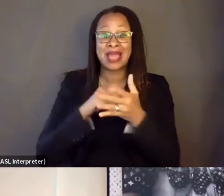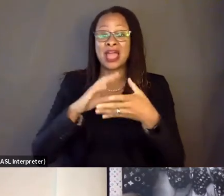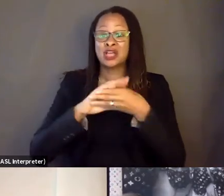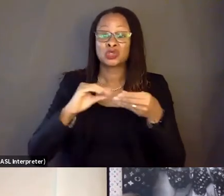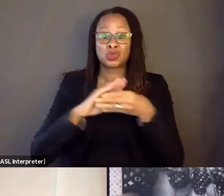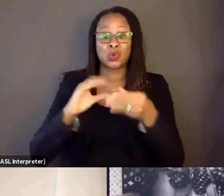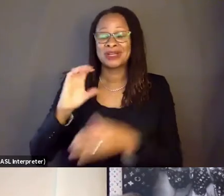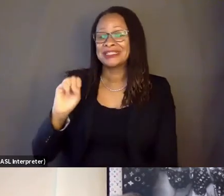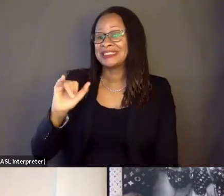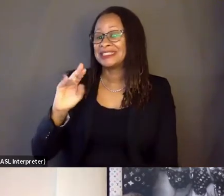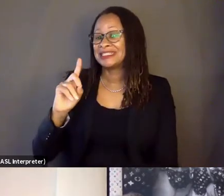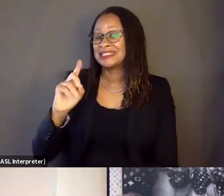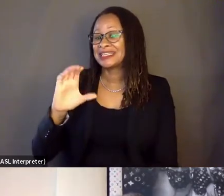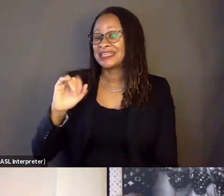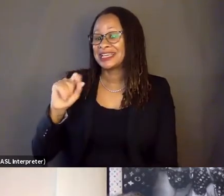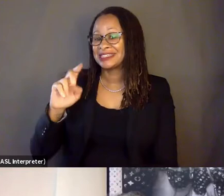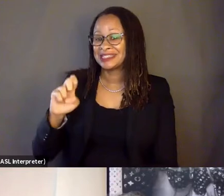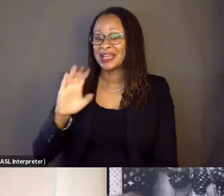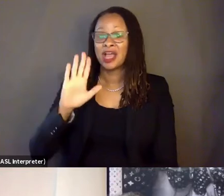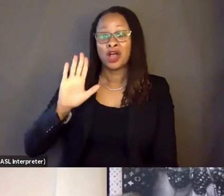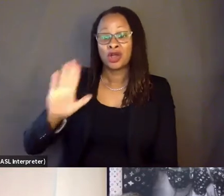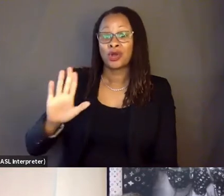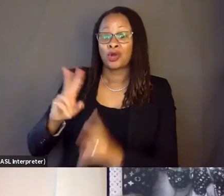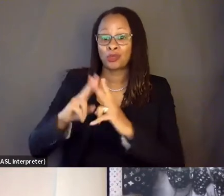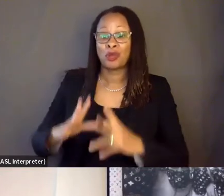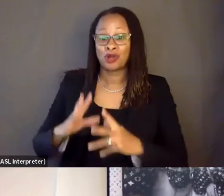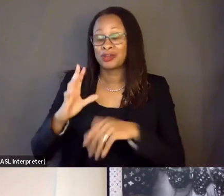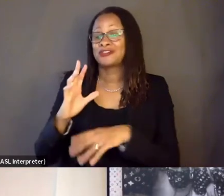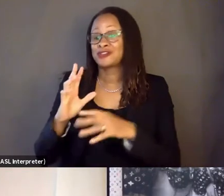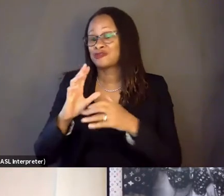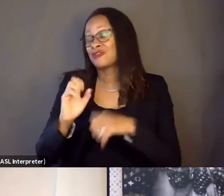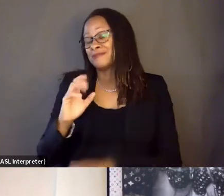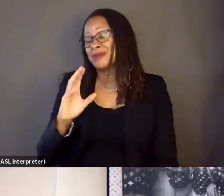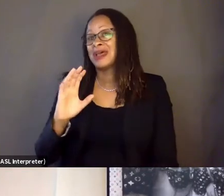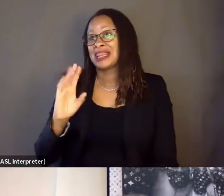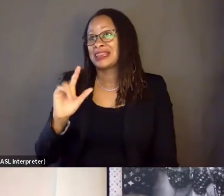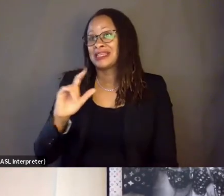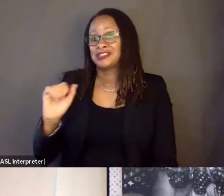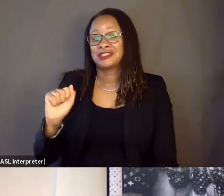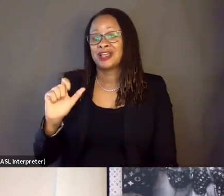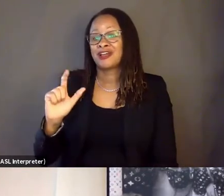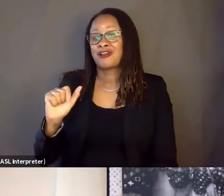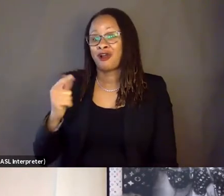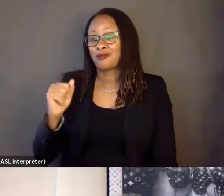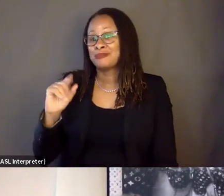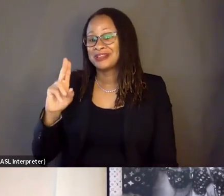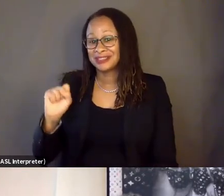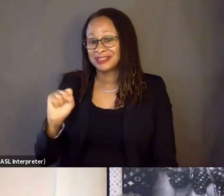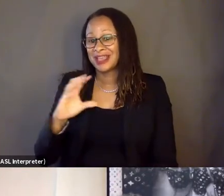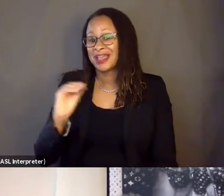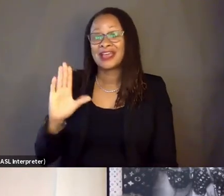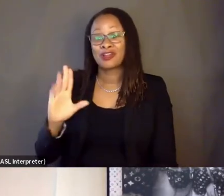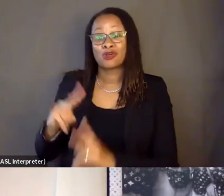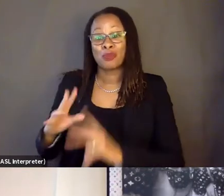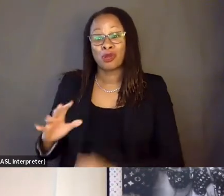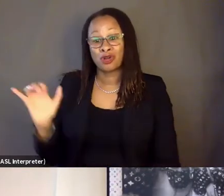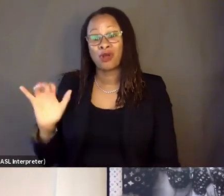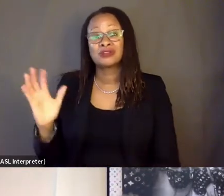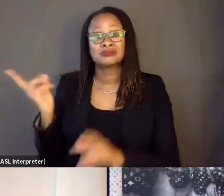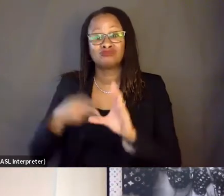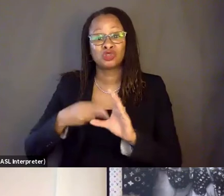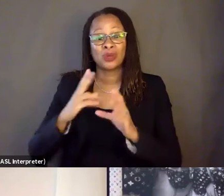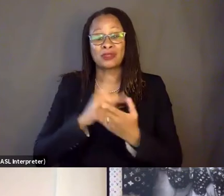crime, Liz Garbus, and her partner in crime, Dan Kogan. Mm-hmm. They came on the project, and I was so